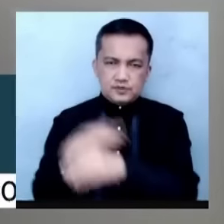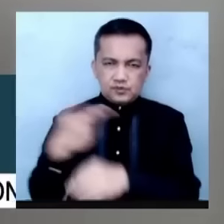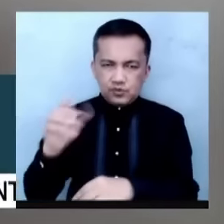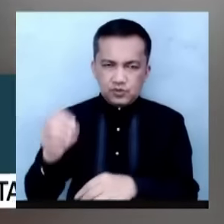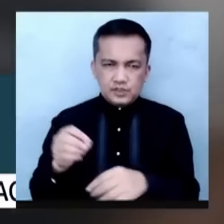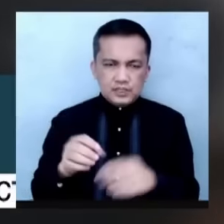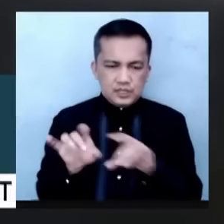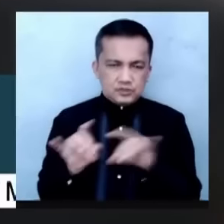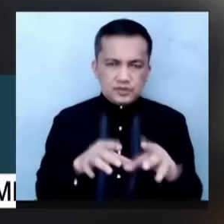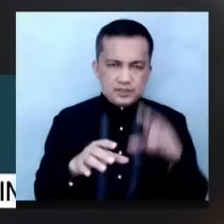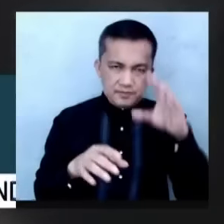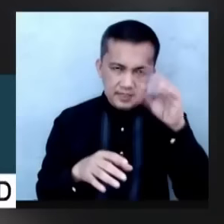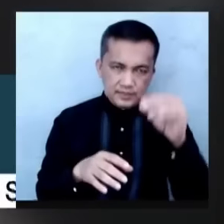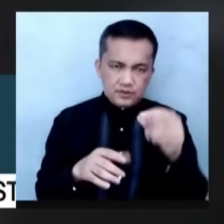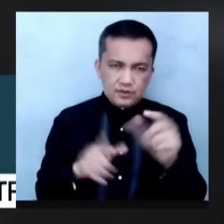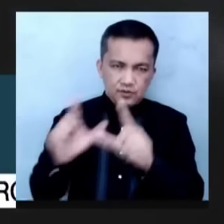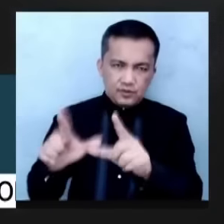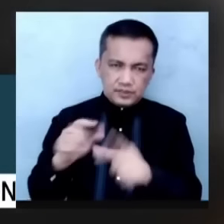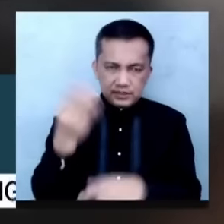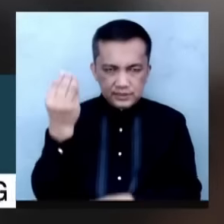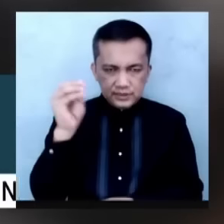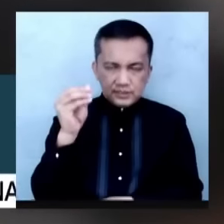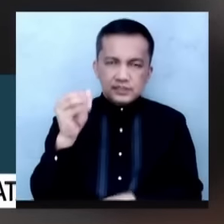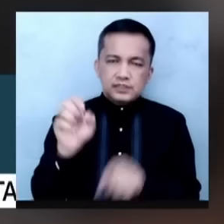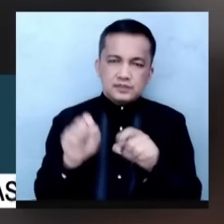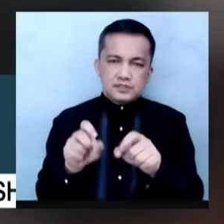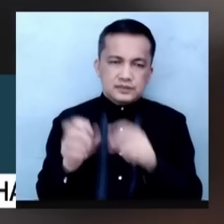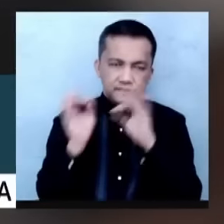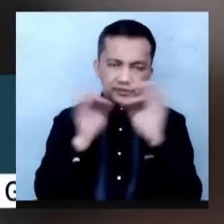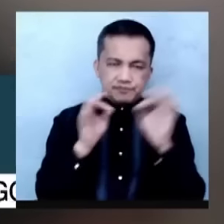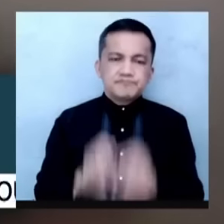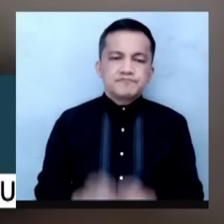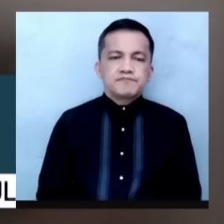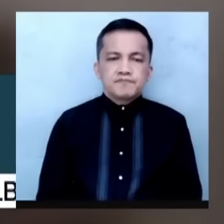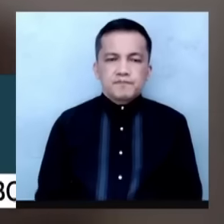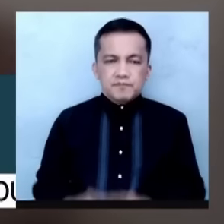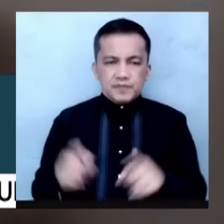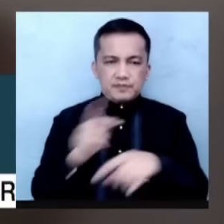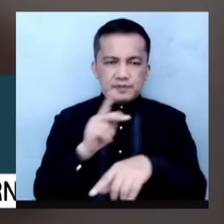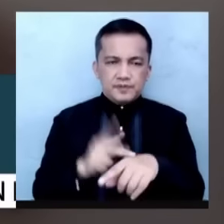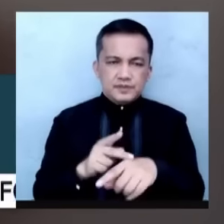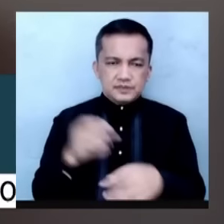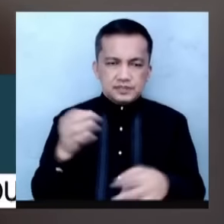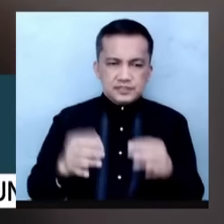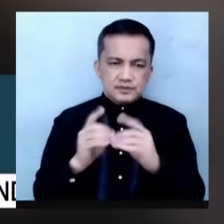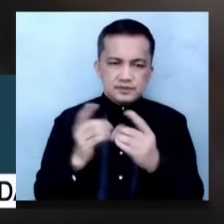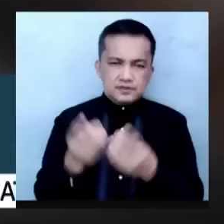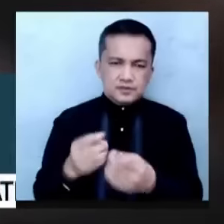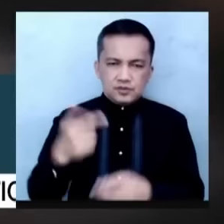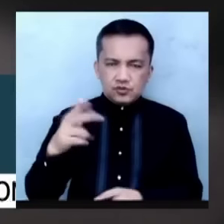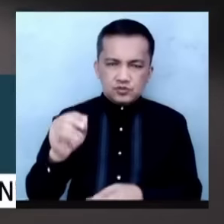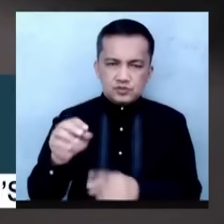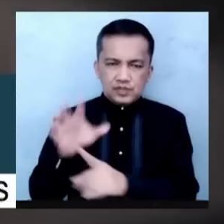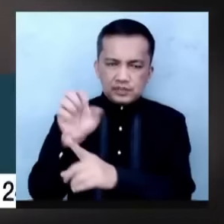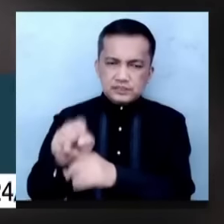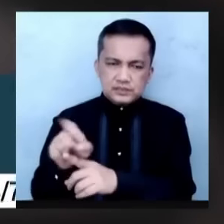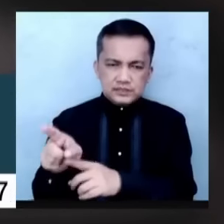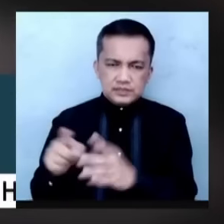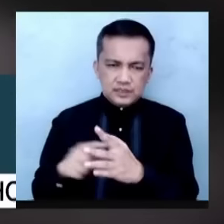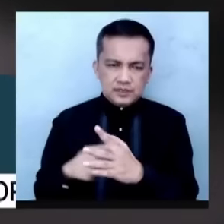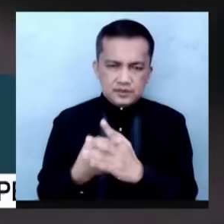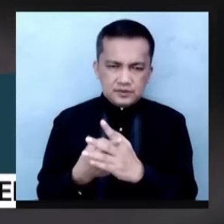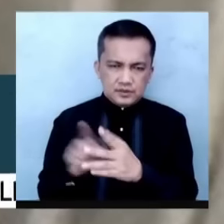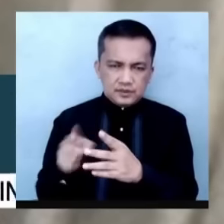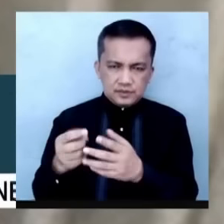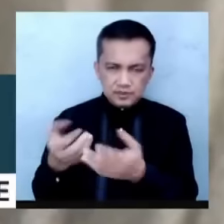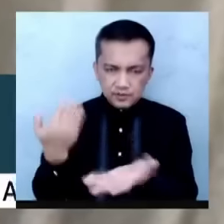wanted in Jakarta on drug trafficking charges. But the Philippine Justice Department says Guo's arrest is just the beginning of